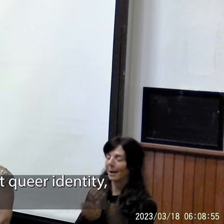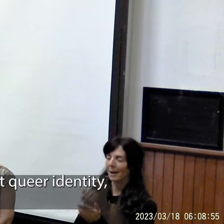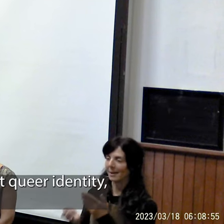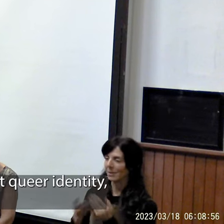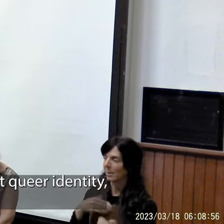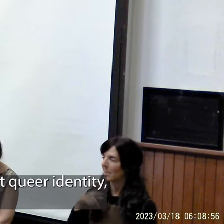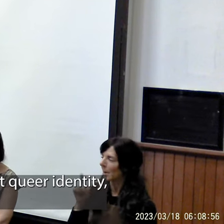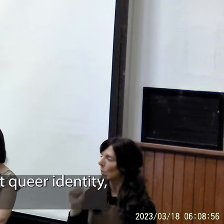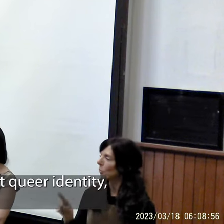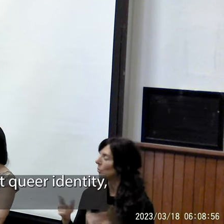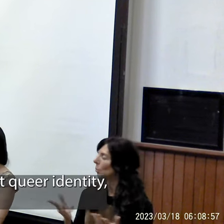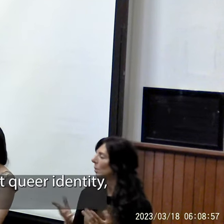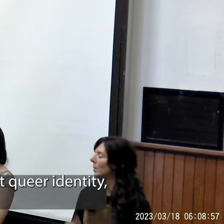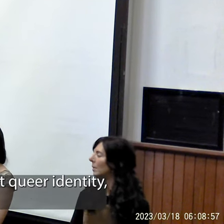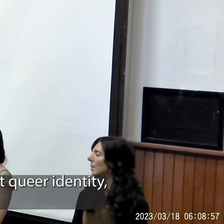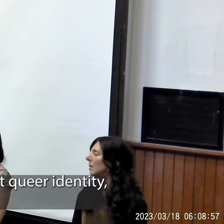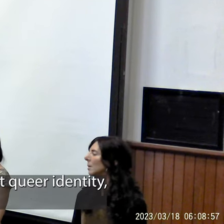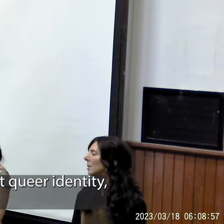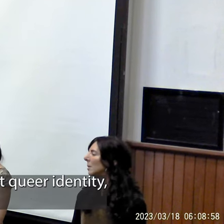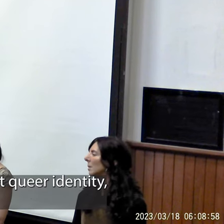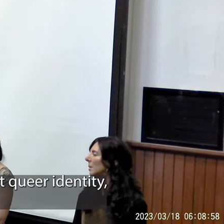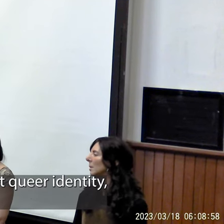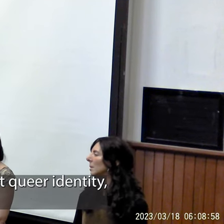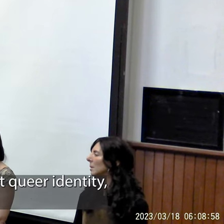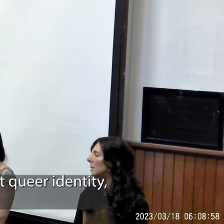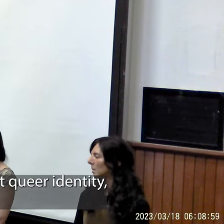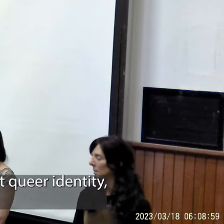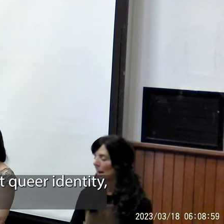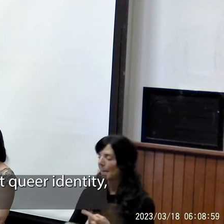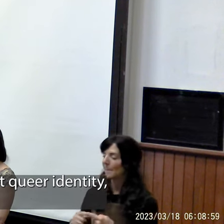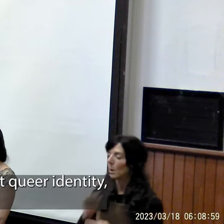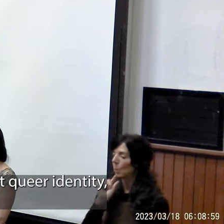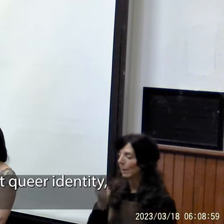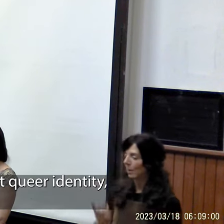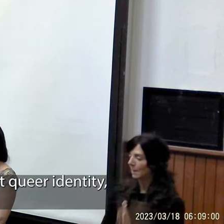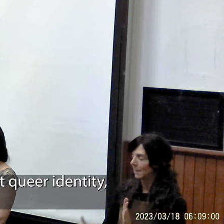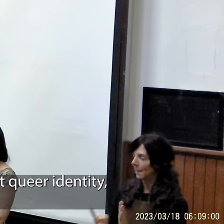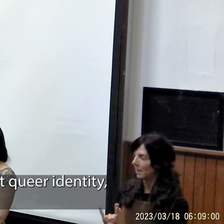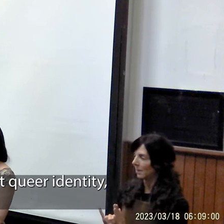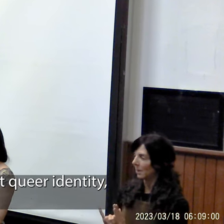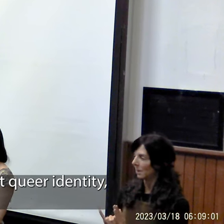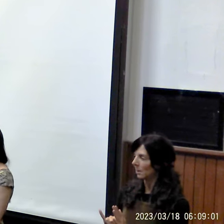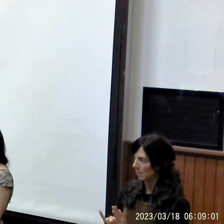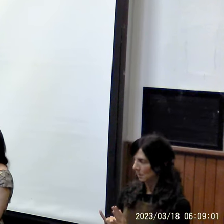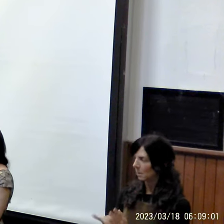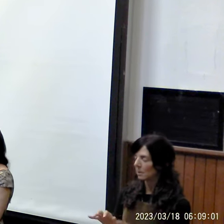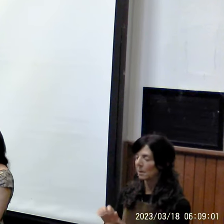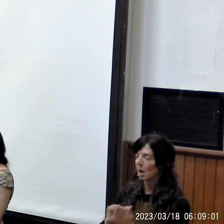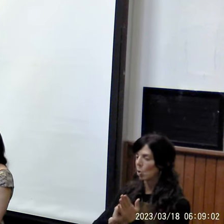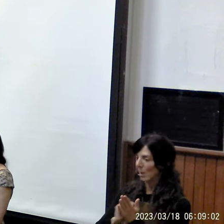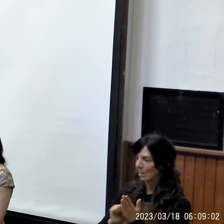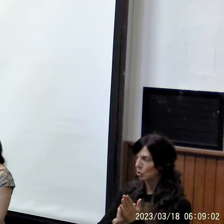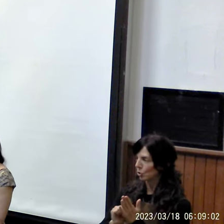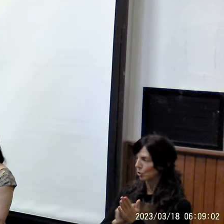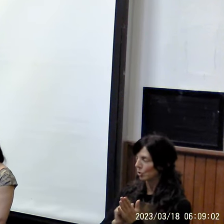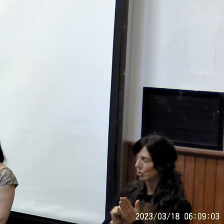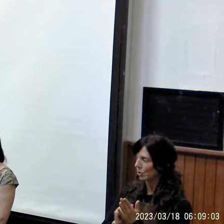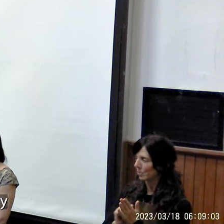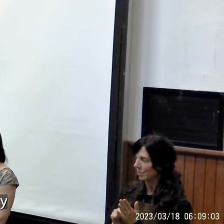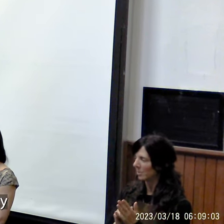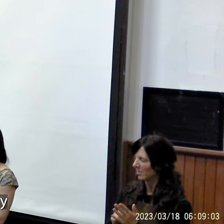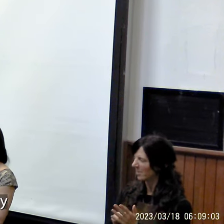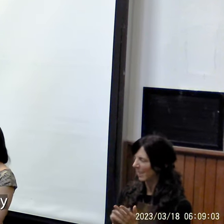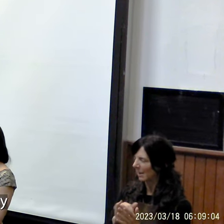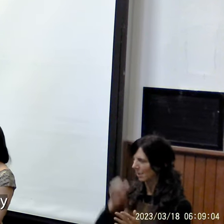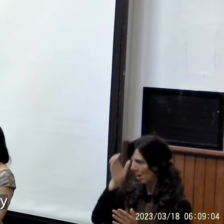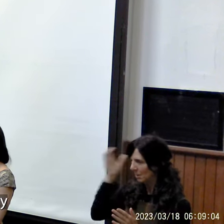is this, it's actually more about queer identity. When you talk about erasure and de-identification in